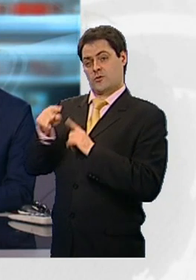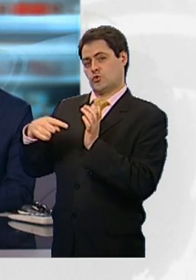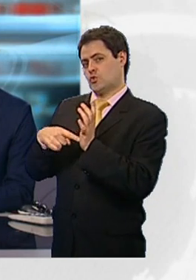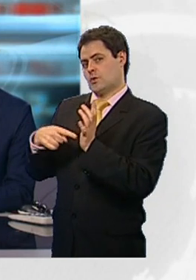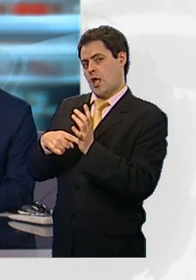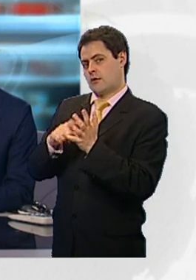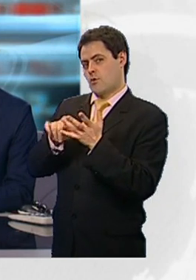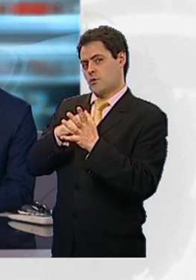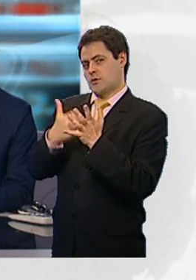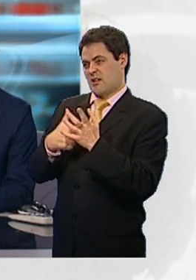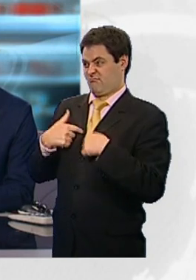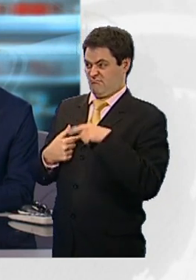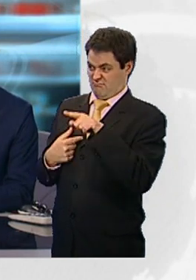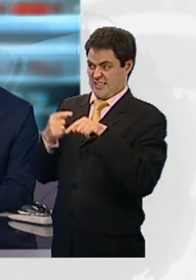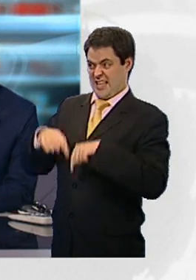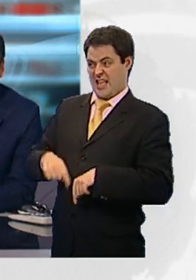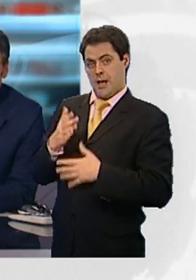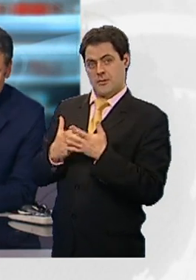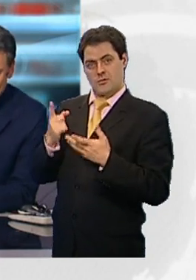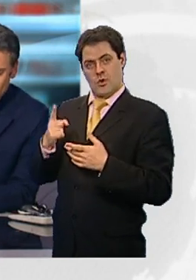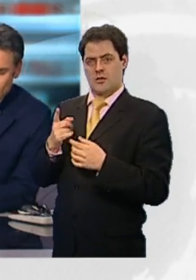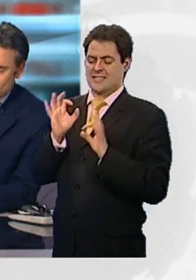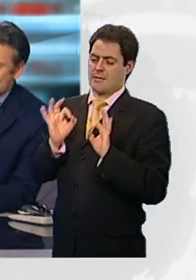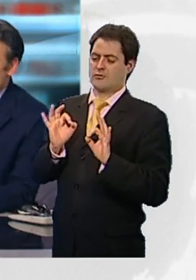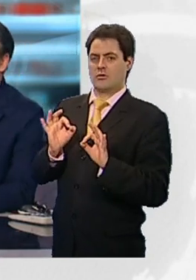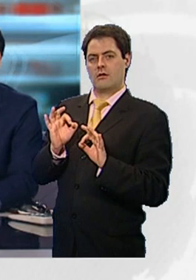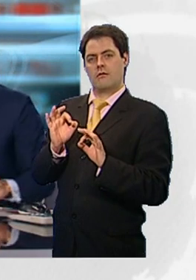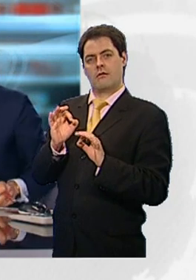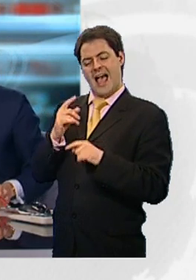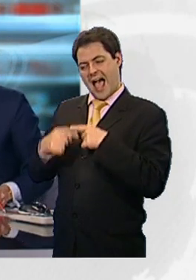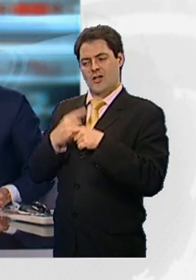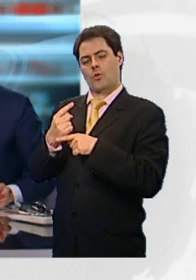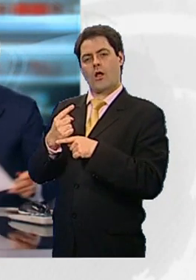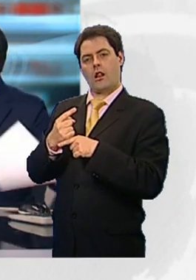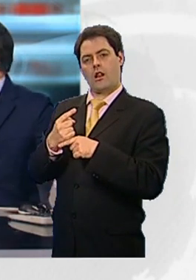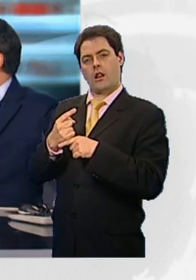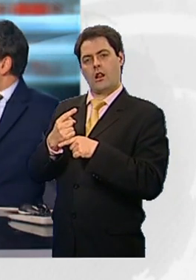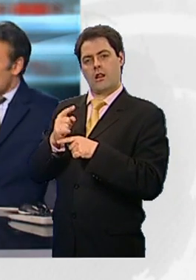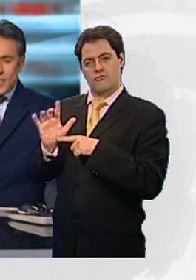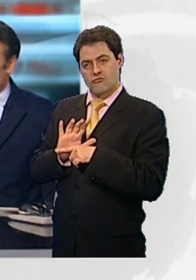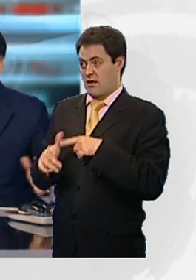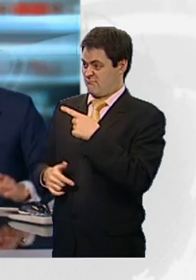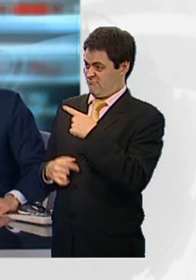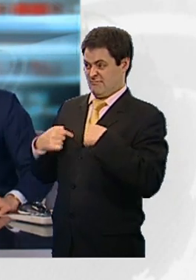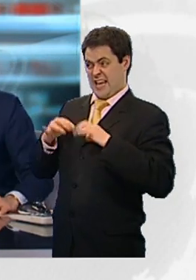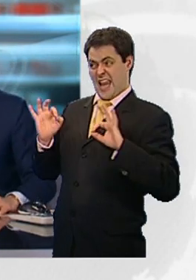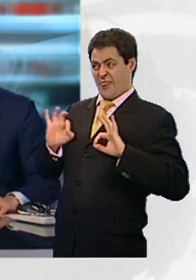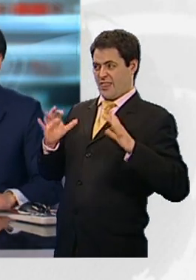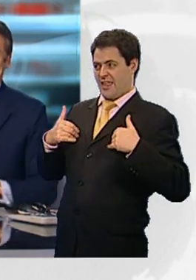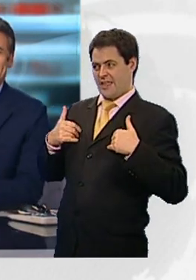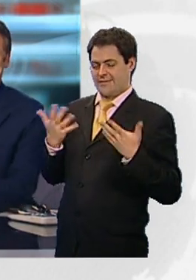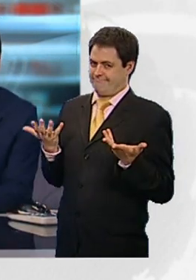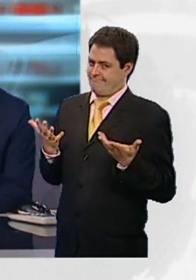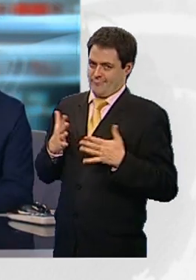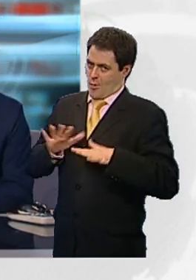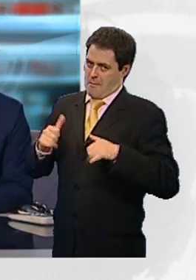next Tuesday. And I will be here 1:30 with our special annual programme for the Oscar nominations. Much more to come. Yeah, without me. Yeah, Without me.